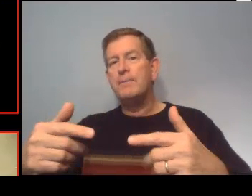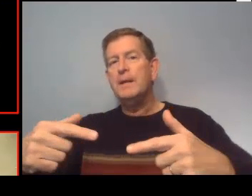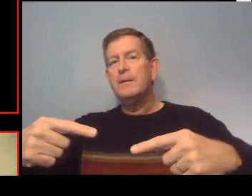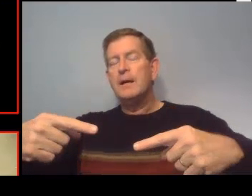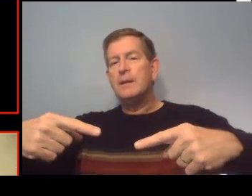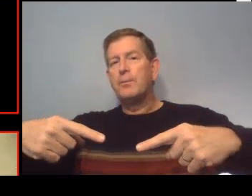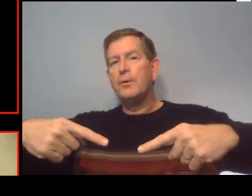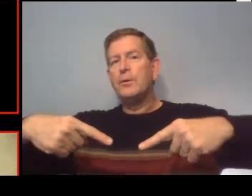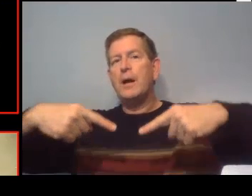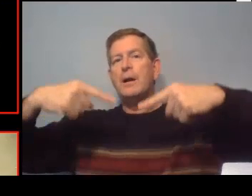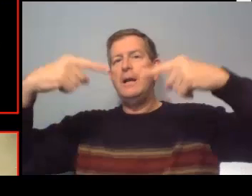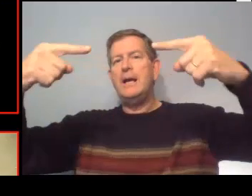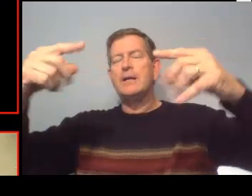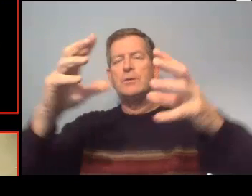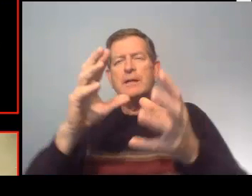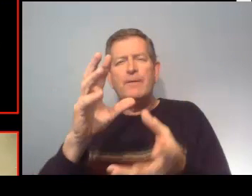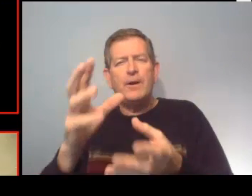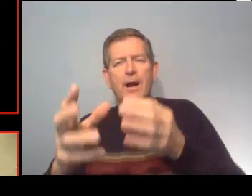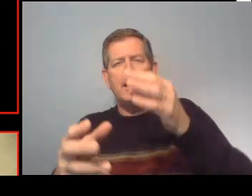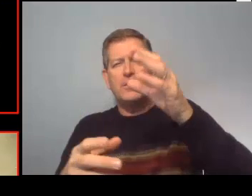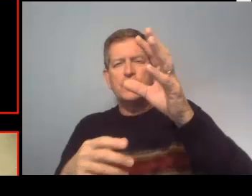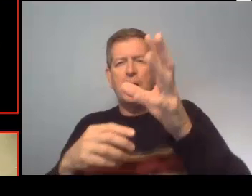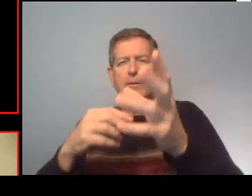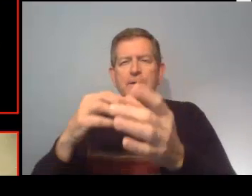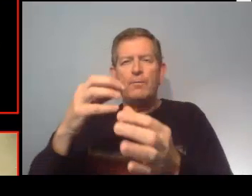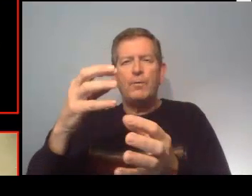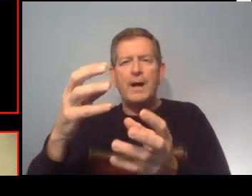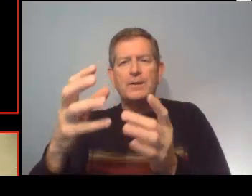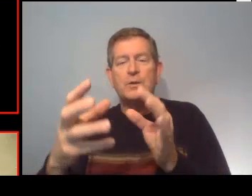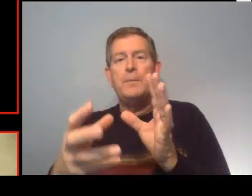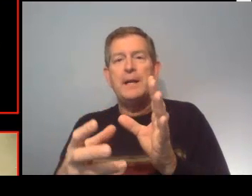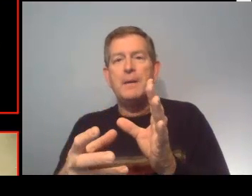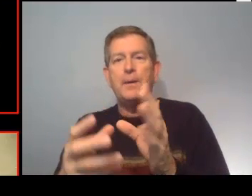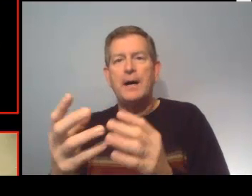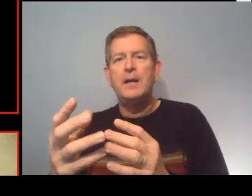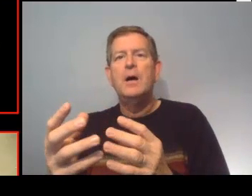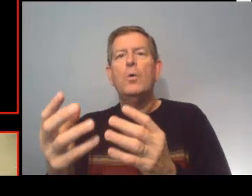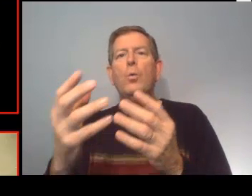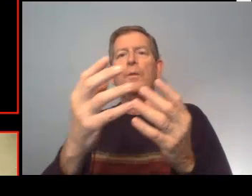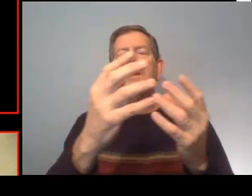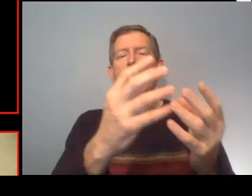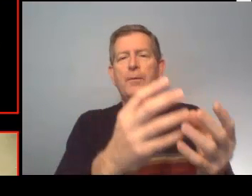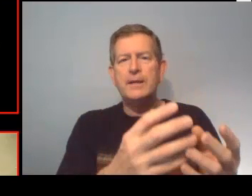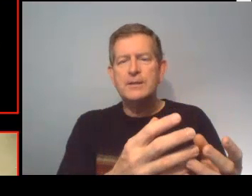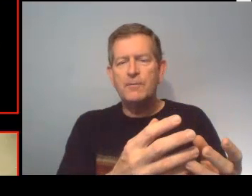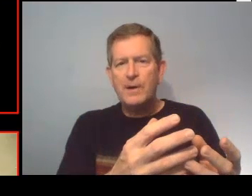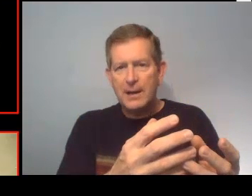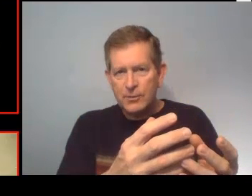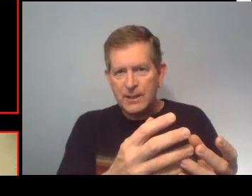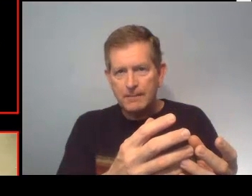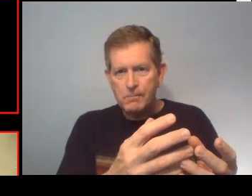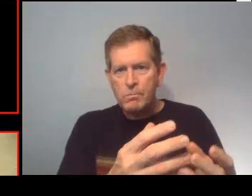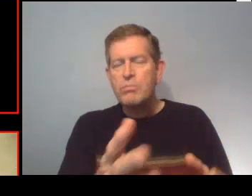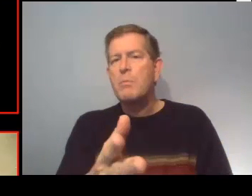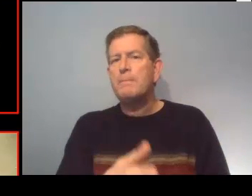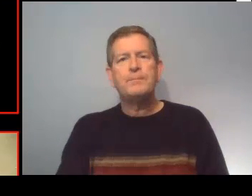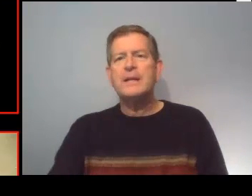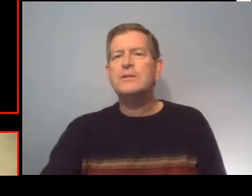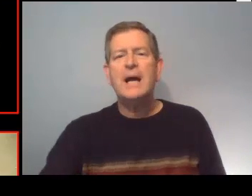how all of them in the plural are les. So the definite article is always in flux depending upon what the noun is that follows